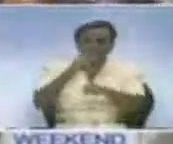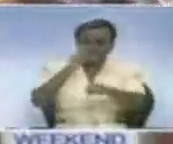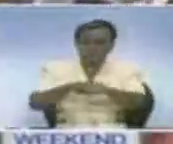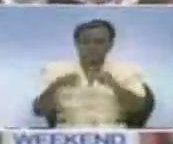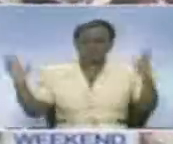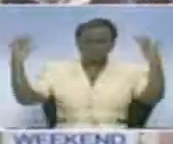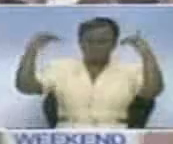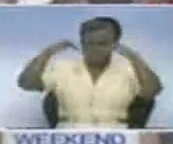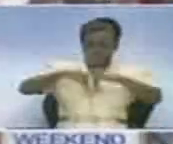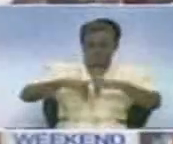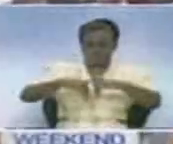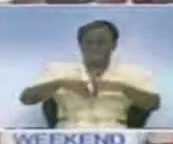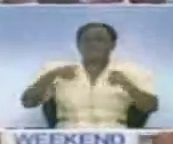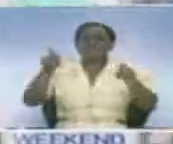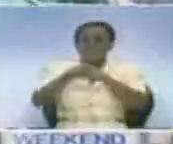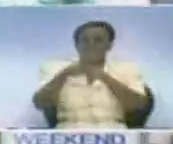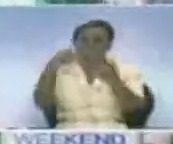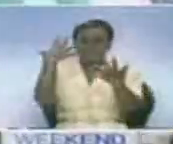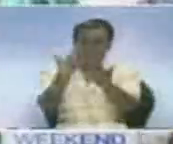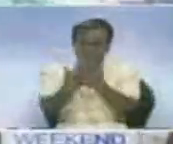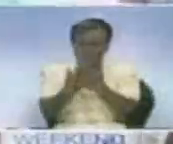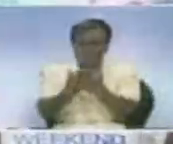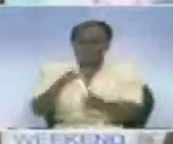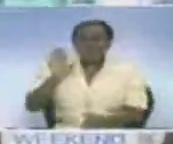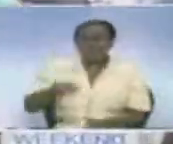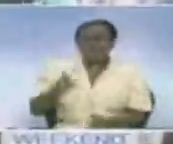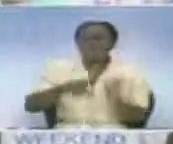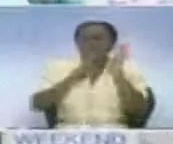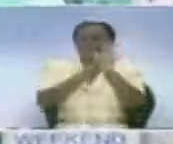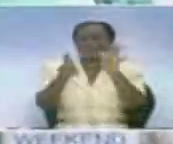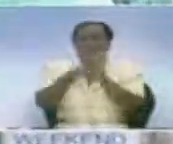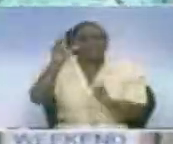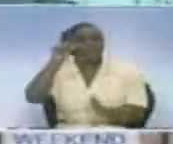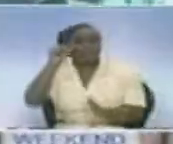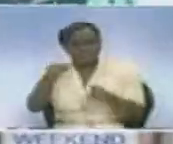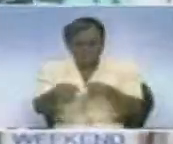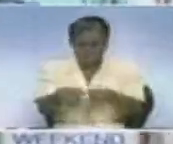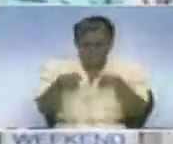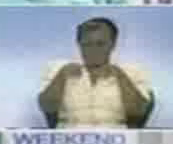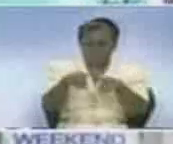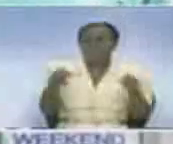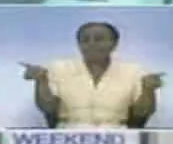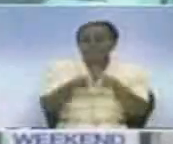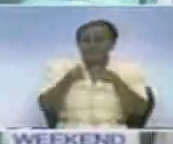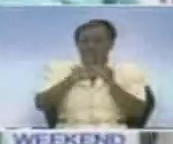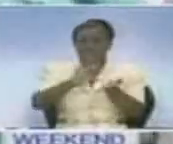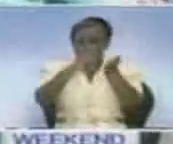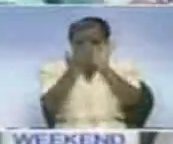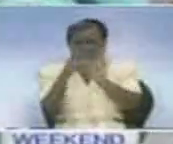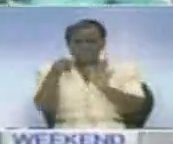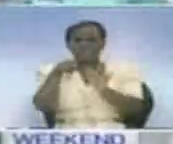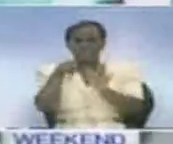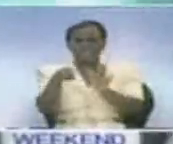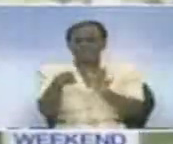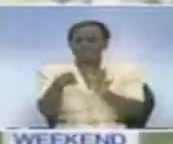organized. This as an arrest warrant on Mombasa women's rep Mishi Mboko is impending. But those facing summonses were not